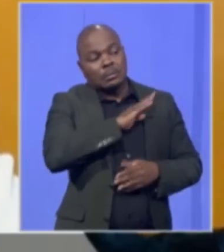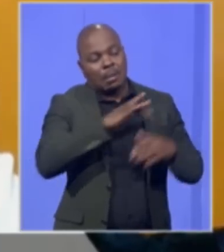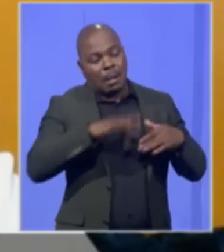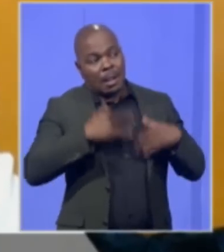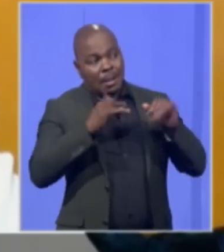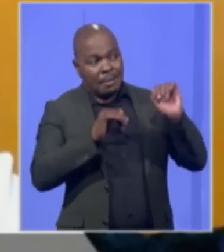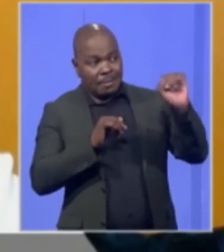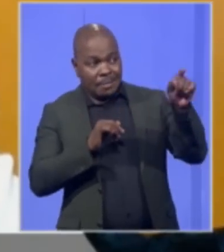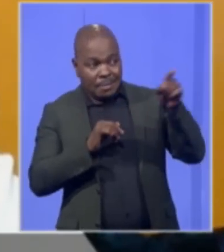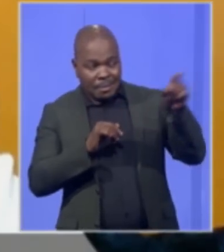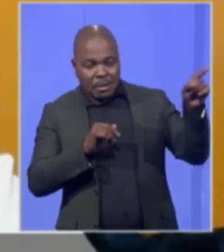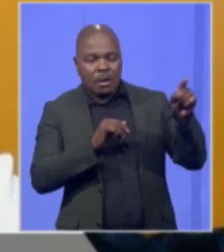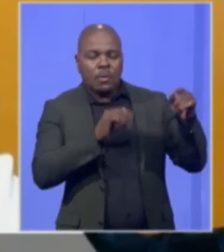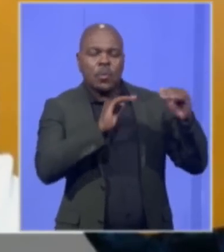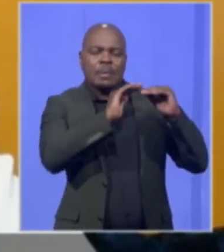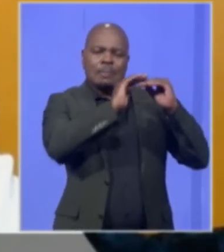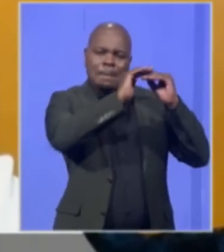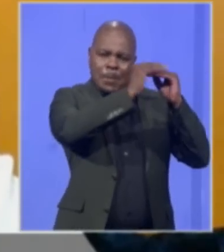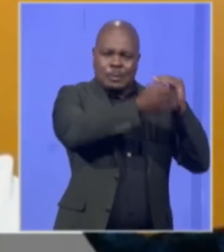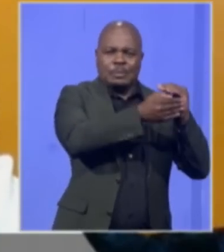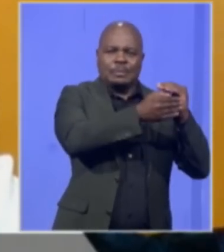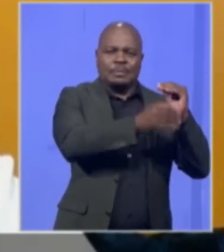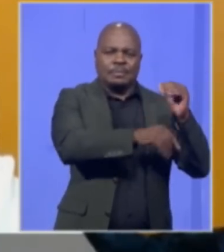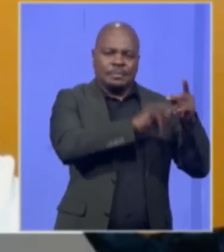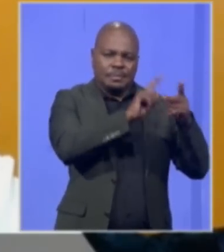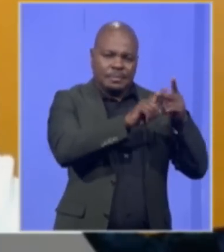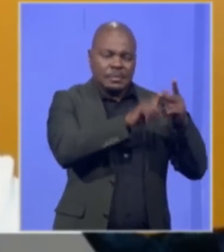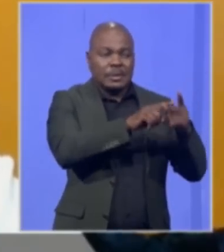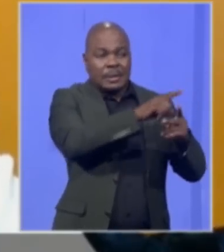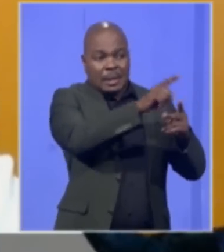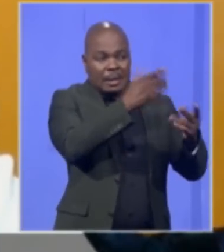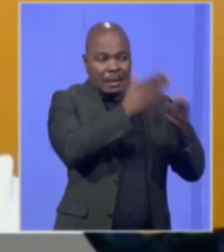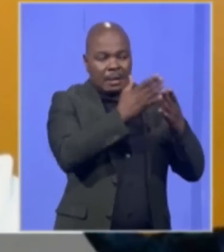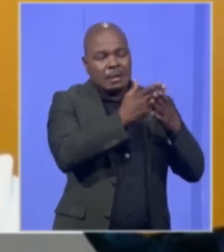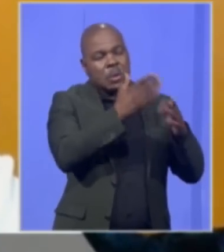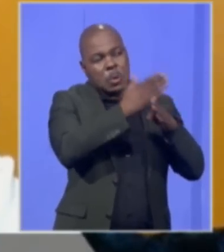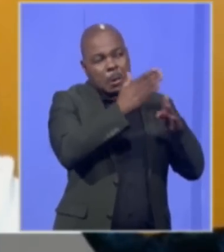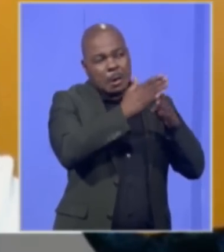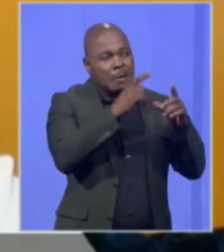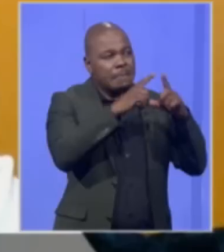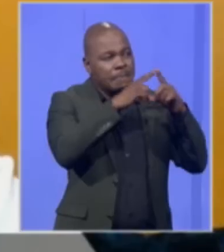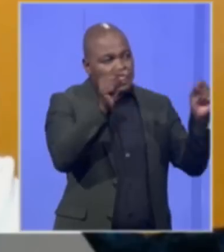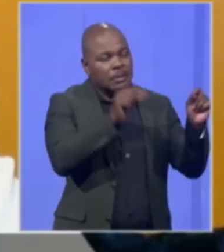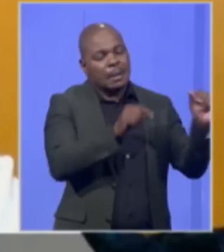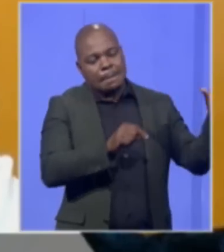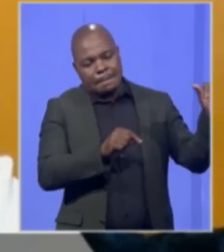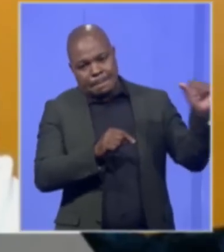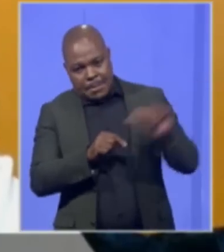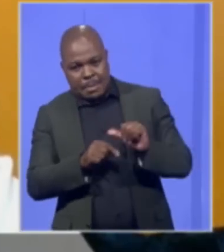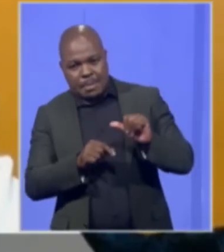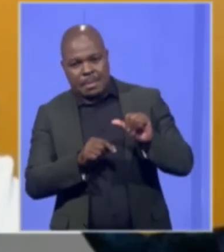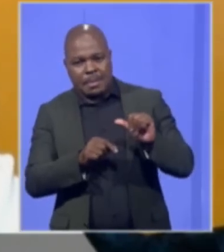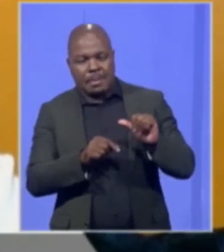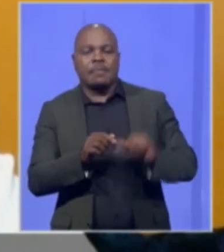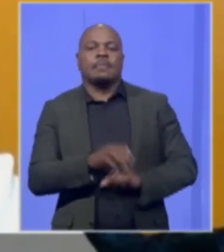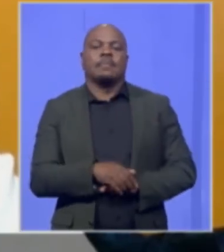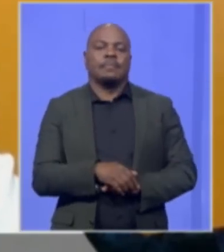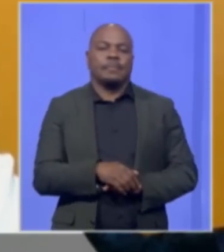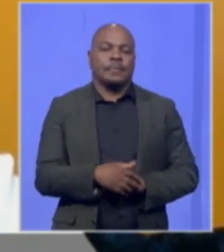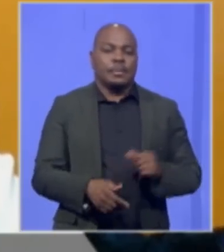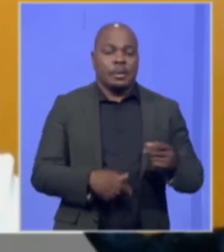soldiers are preserved and they are able to either fulfill their mandate or come back home once those decisions are